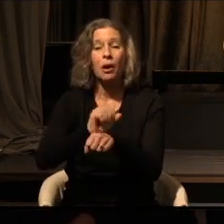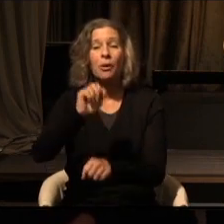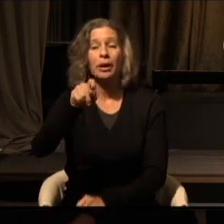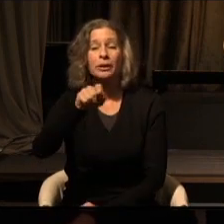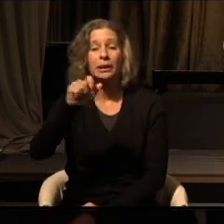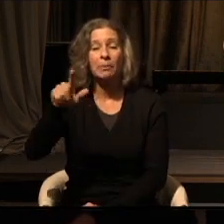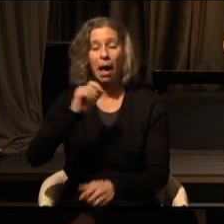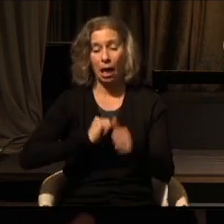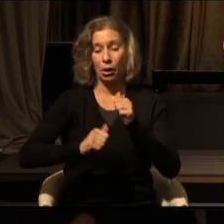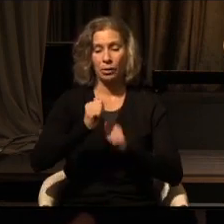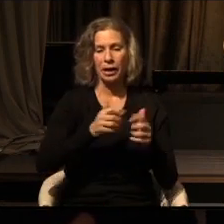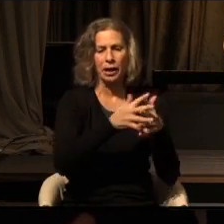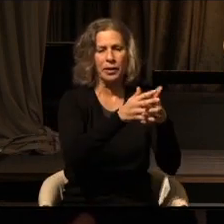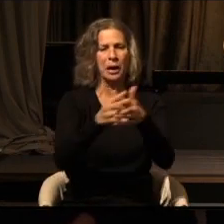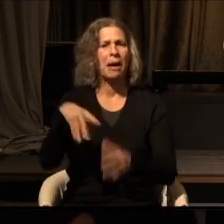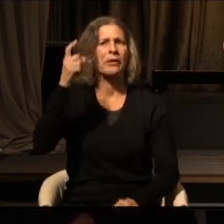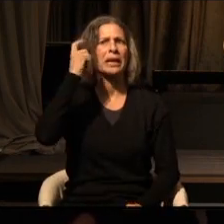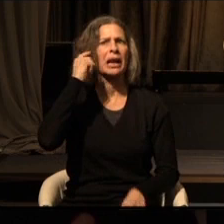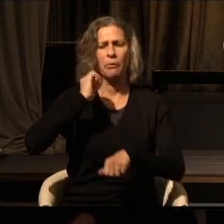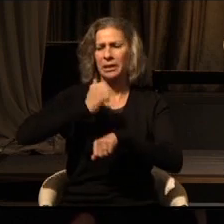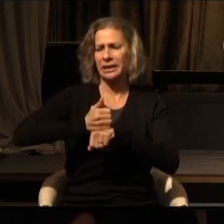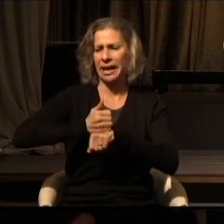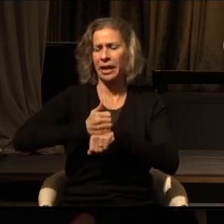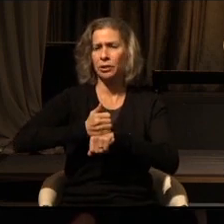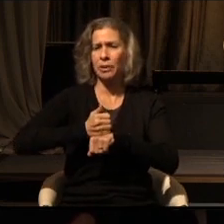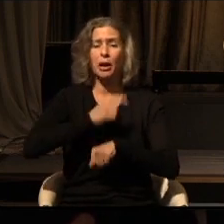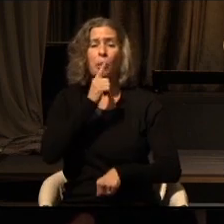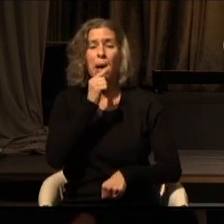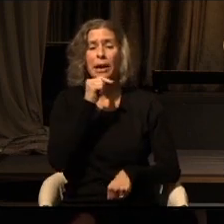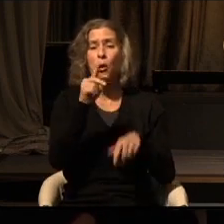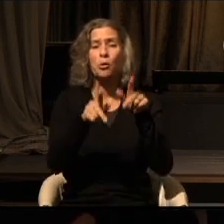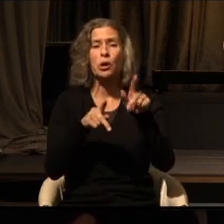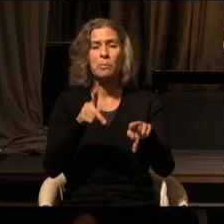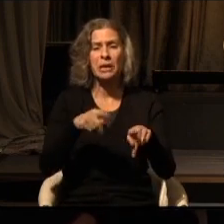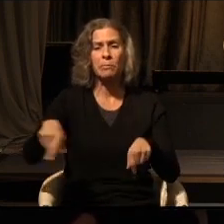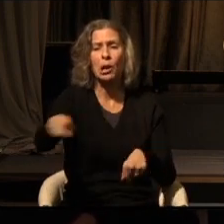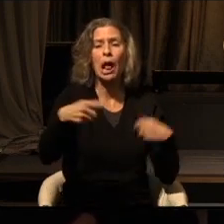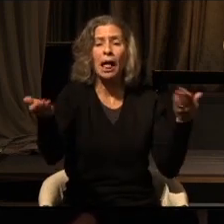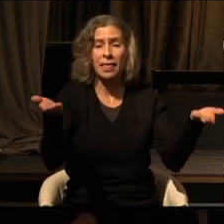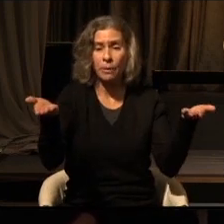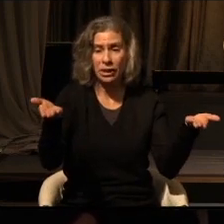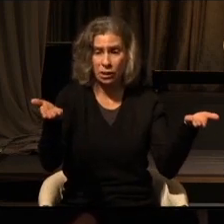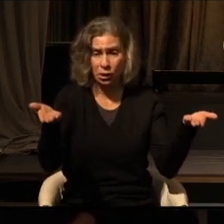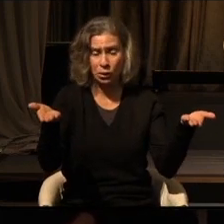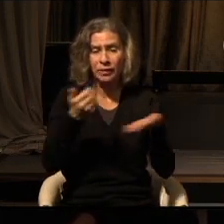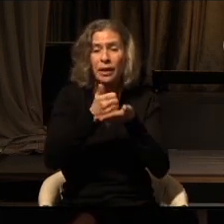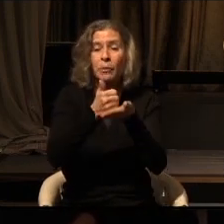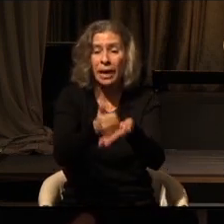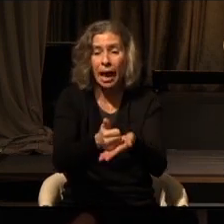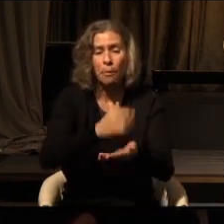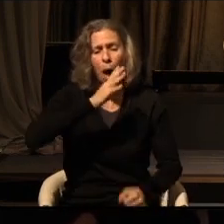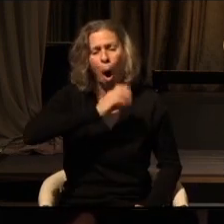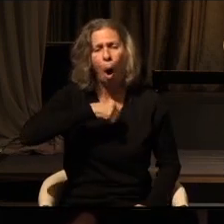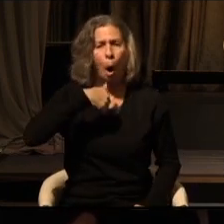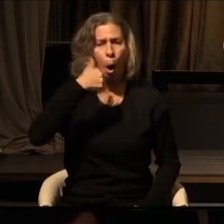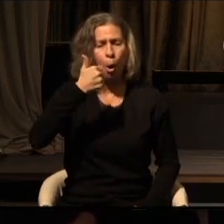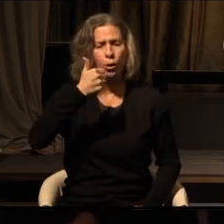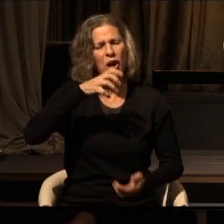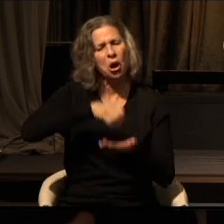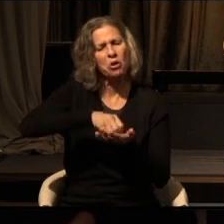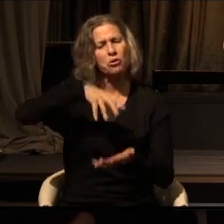The American government was established by the people who it served and serves. Older,